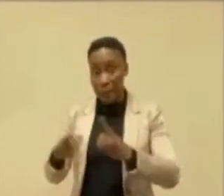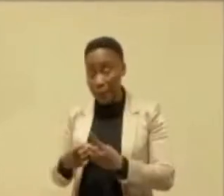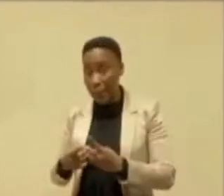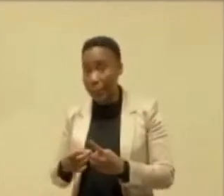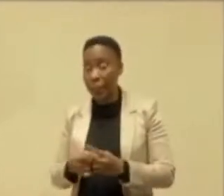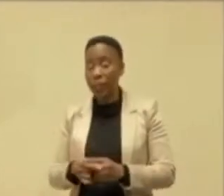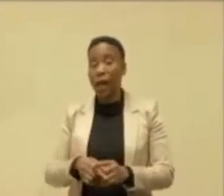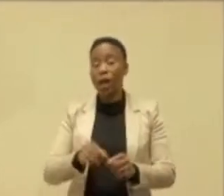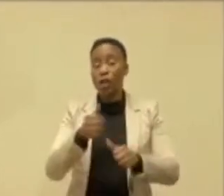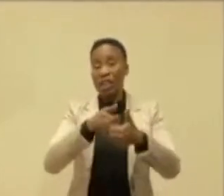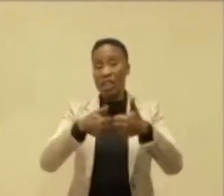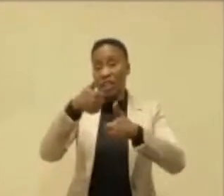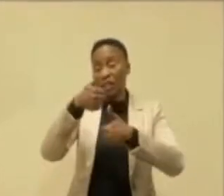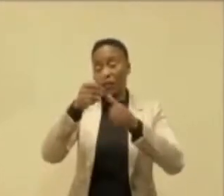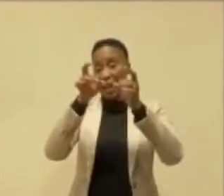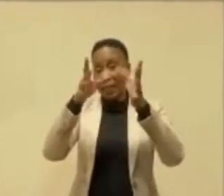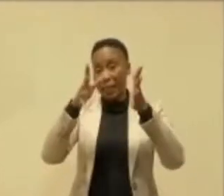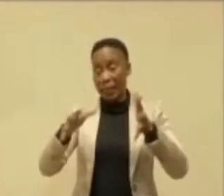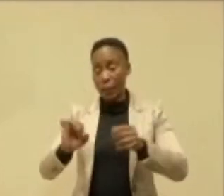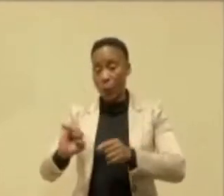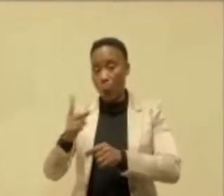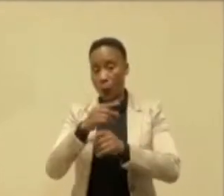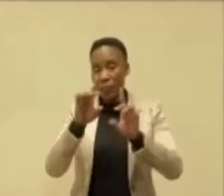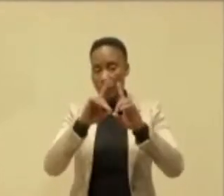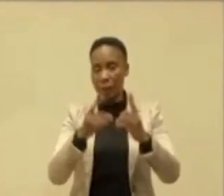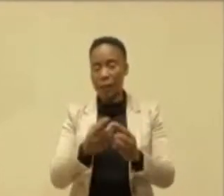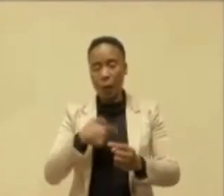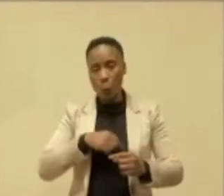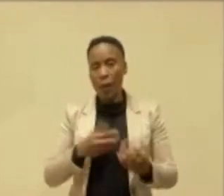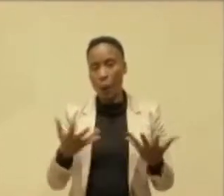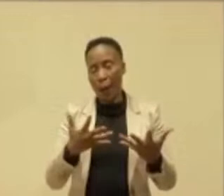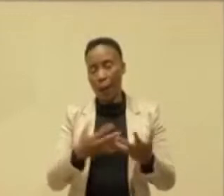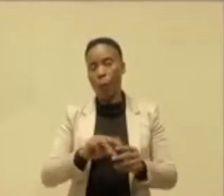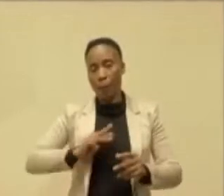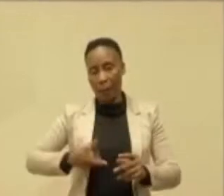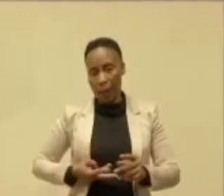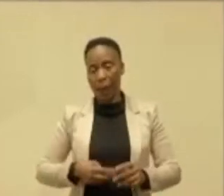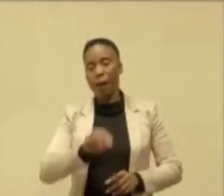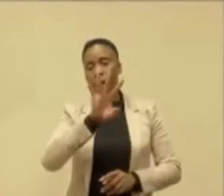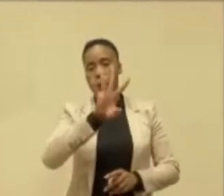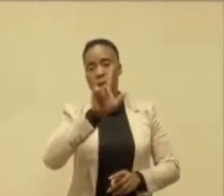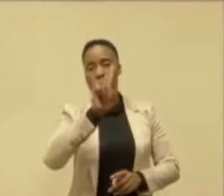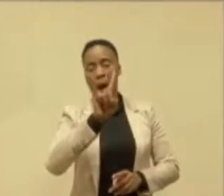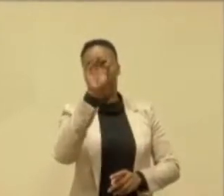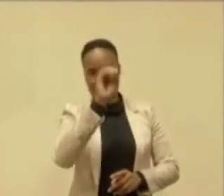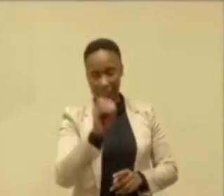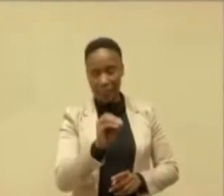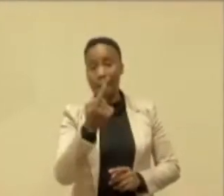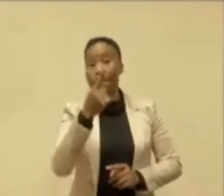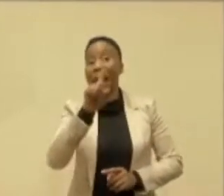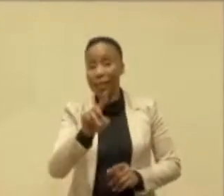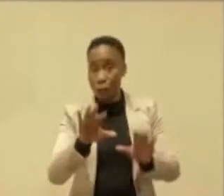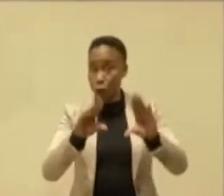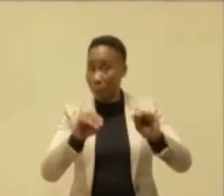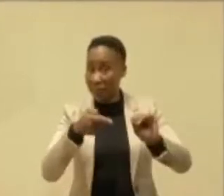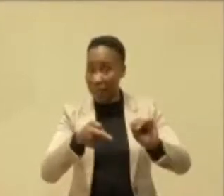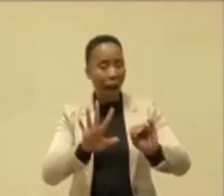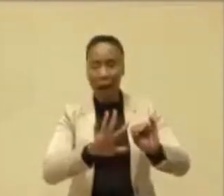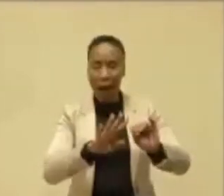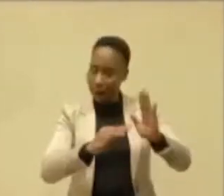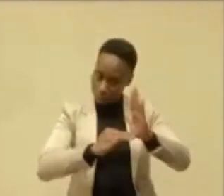the chief directors in all the departments we are at 41 but we are striving towards 50